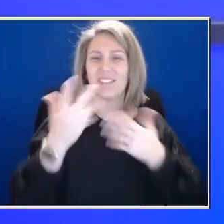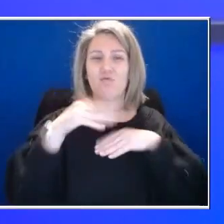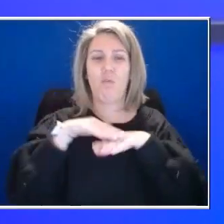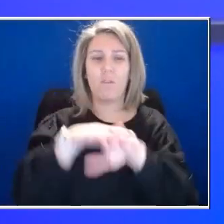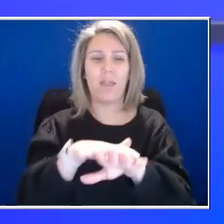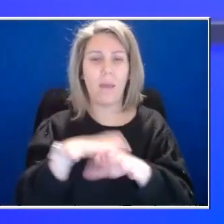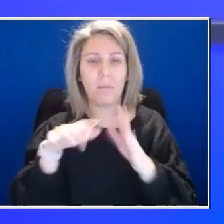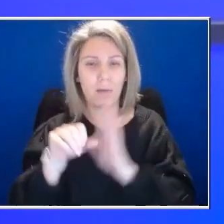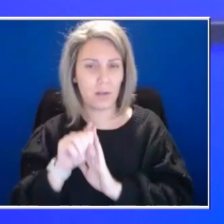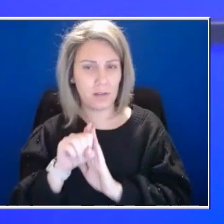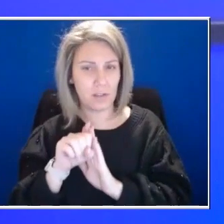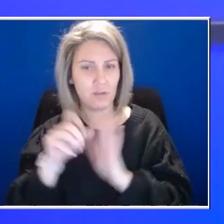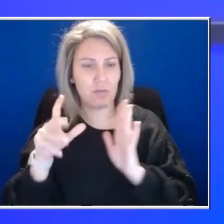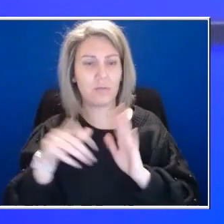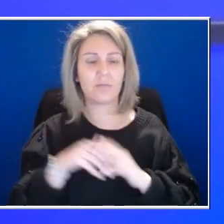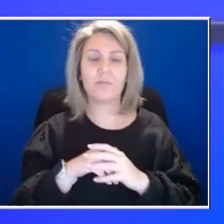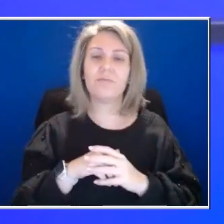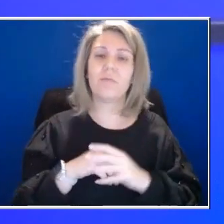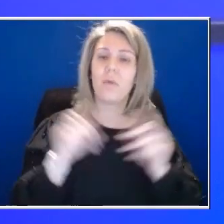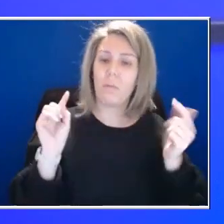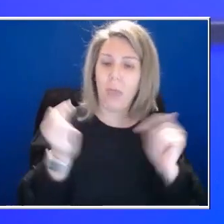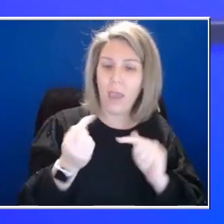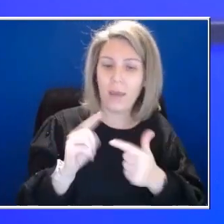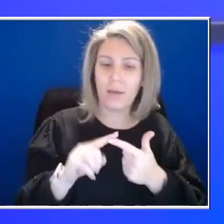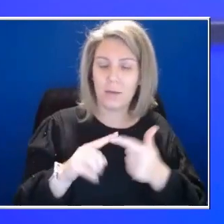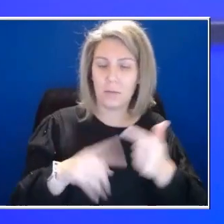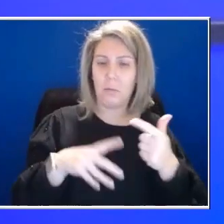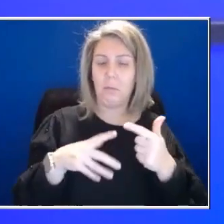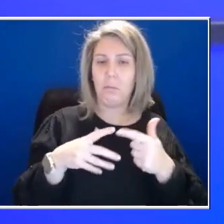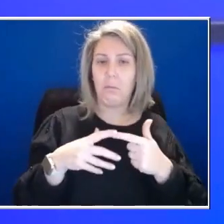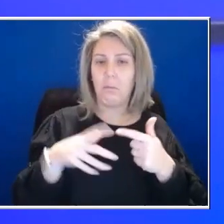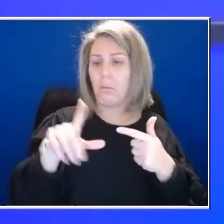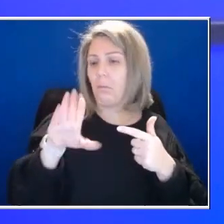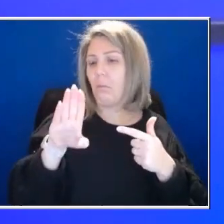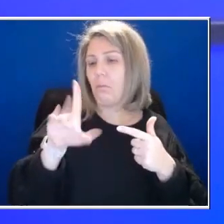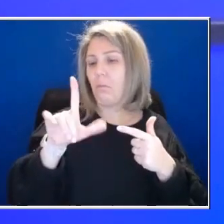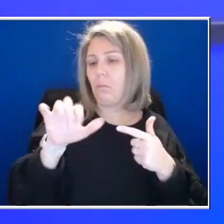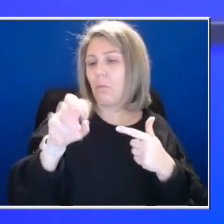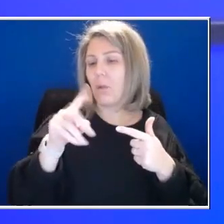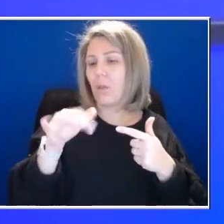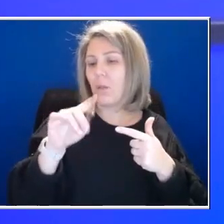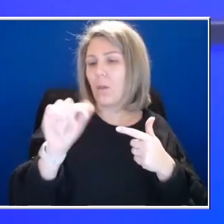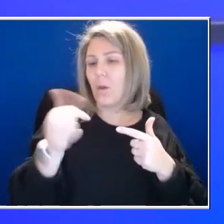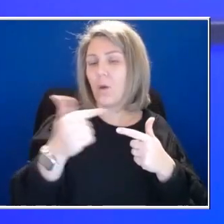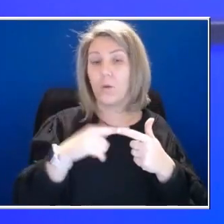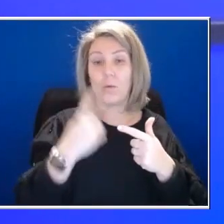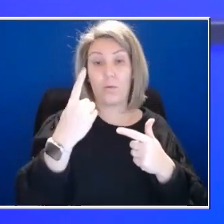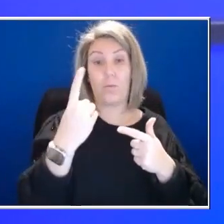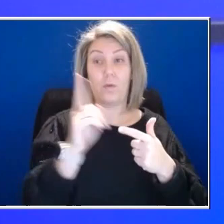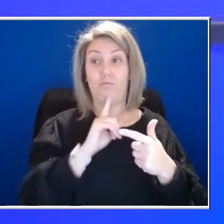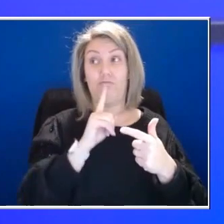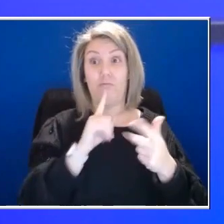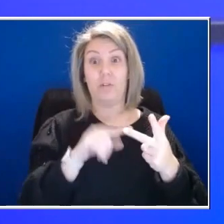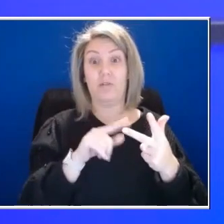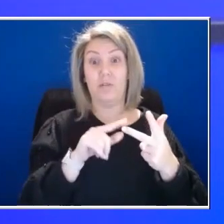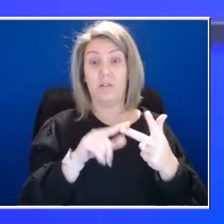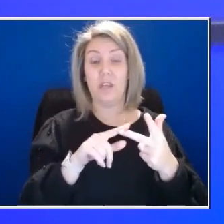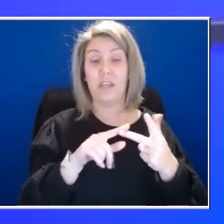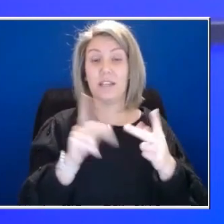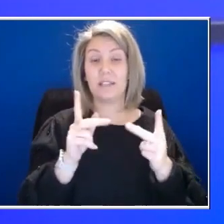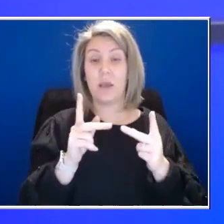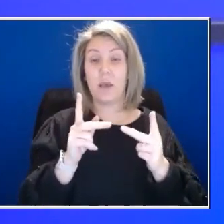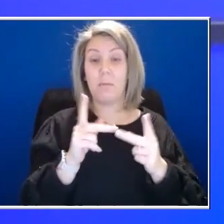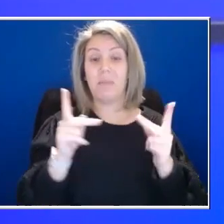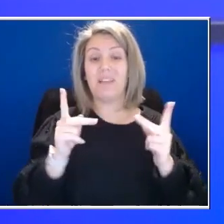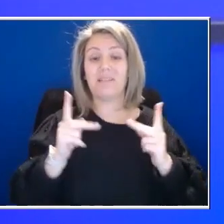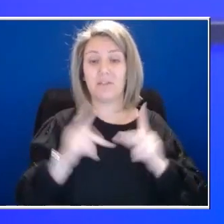things. Pain, bloating. One of the hallmarks of pelvic congestion syndrome actually is positional pain. It's one thing that